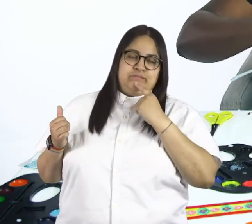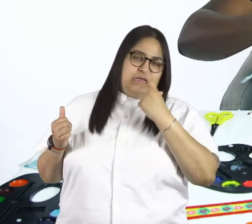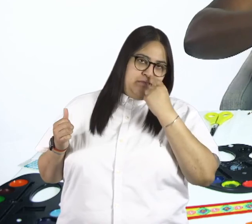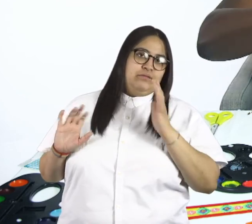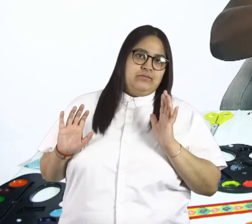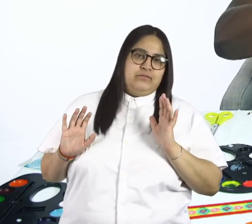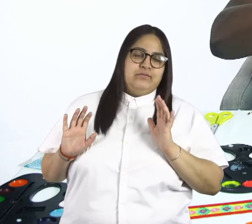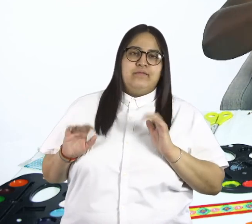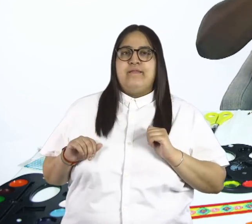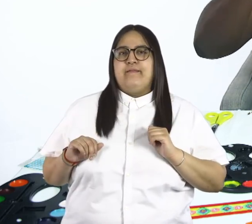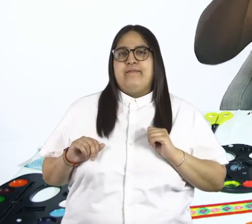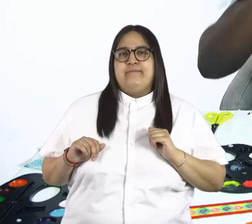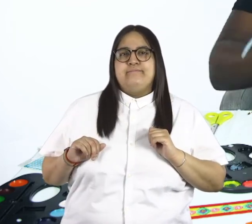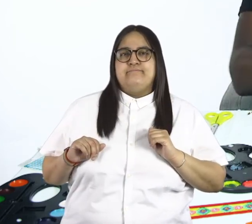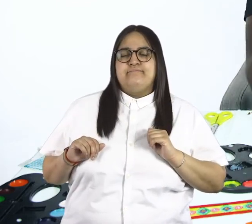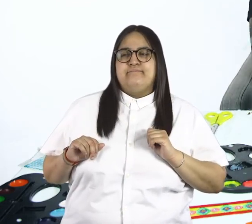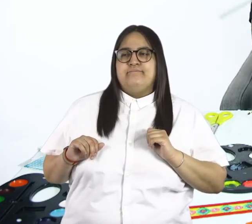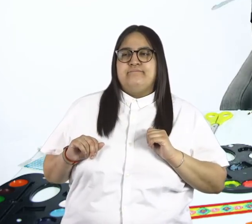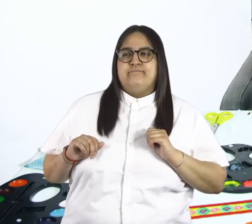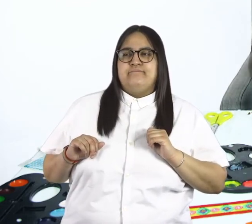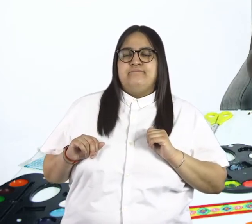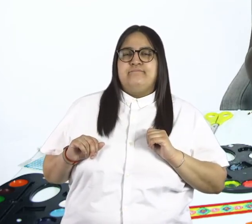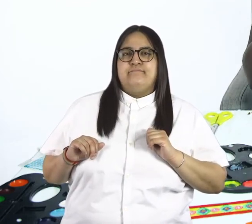I think we're good. Maybe.